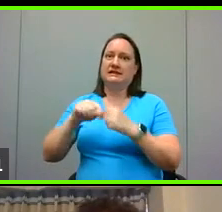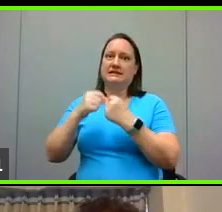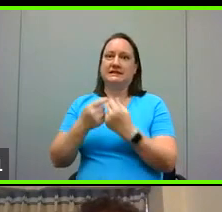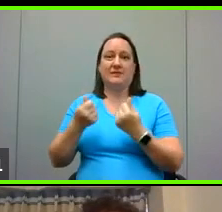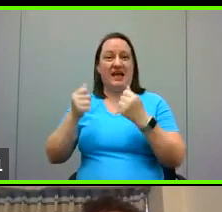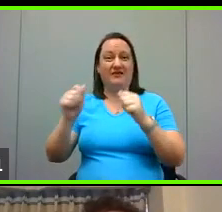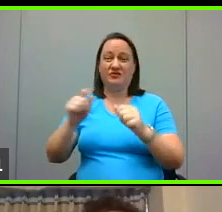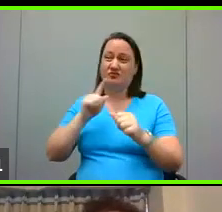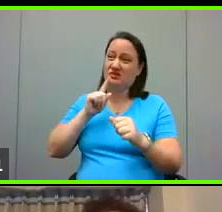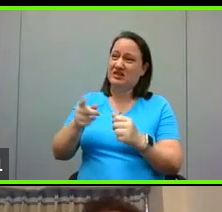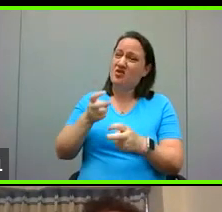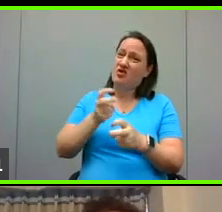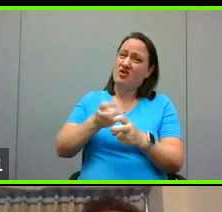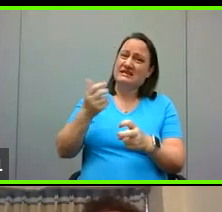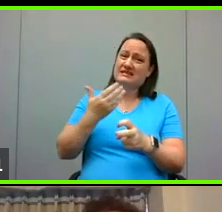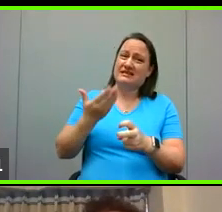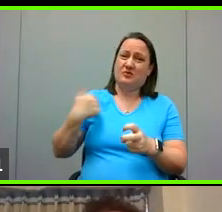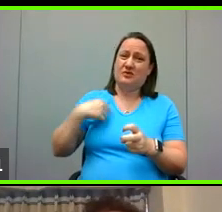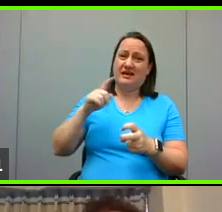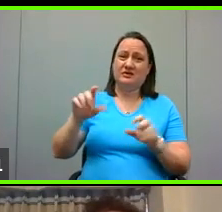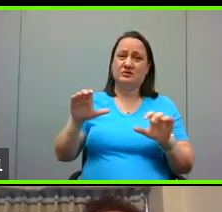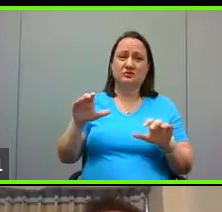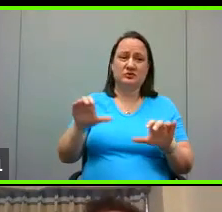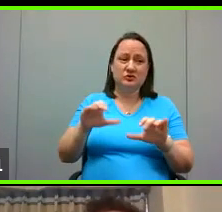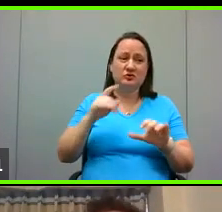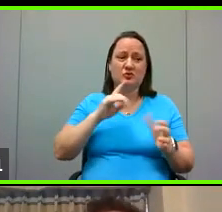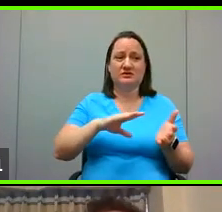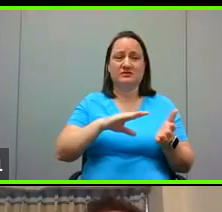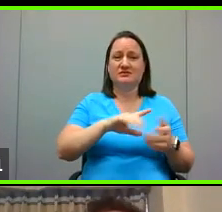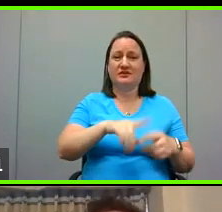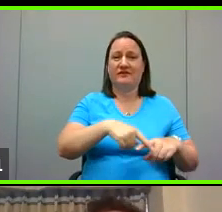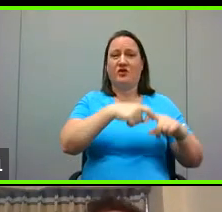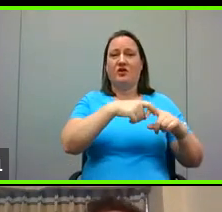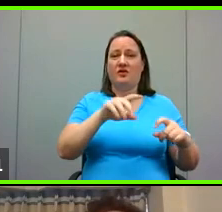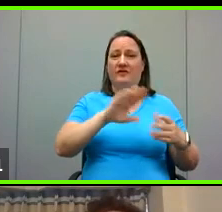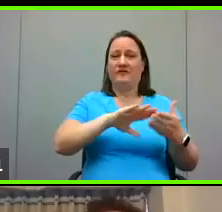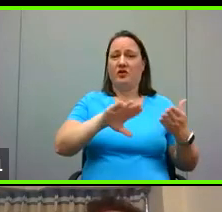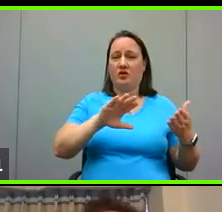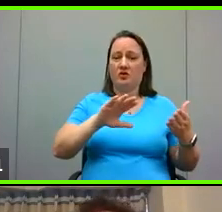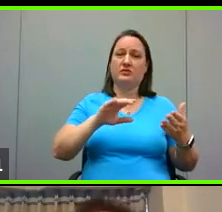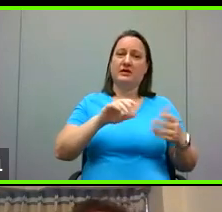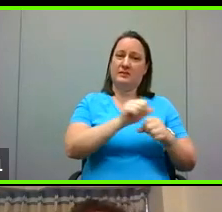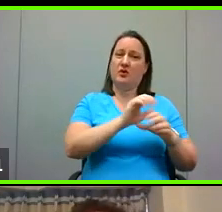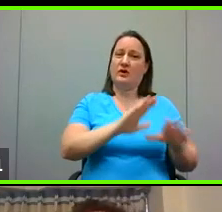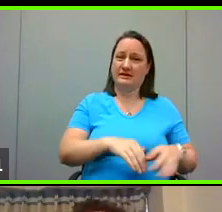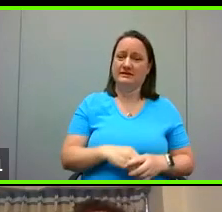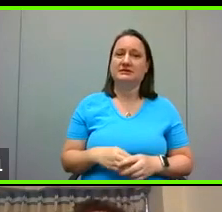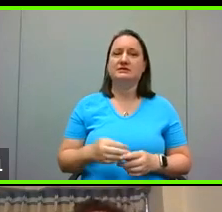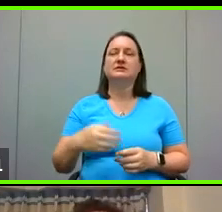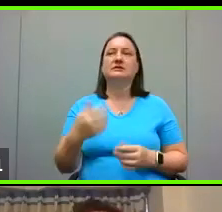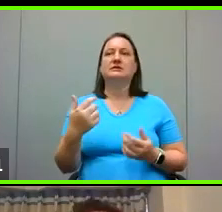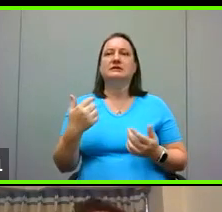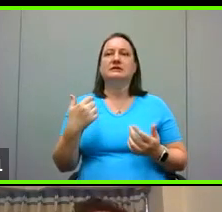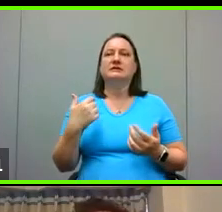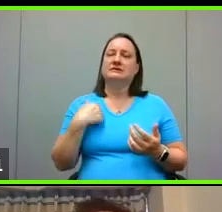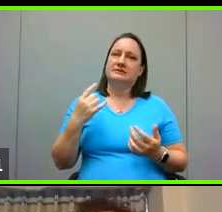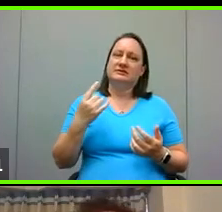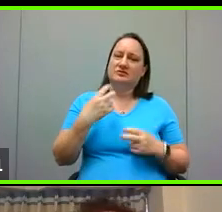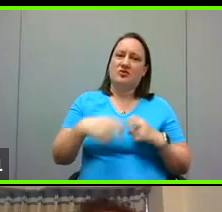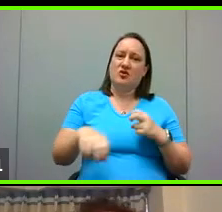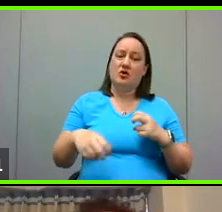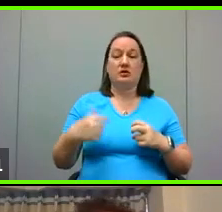is to furlough an employee. That's extremely difficult. I served 2 stints as superintendent of schools